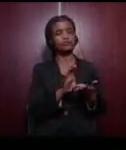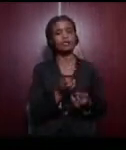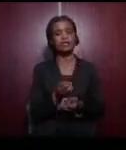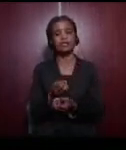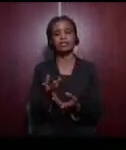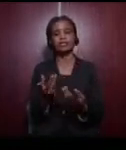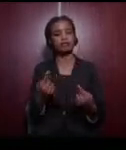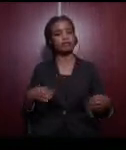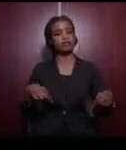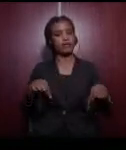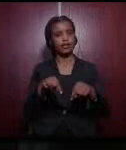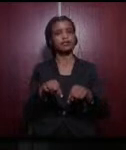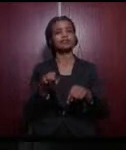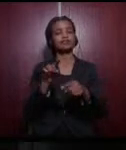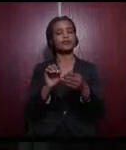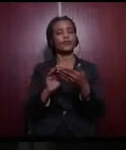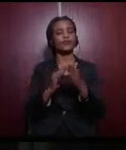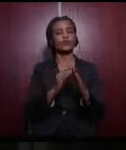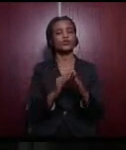you, Sihlalo.